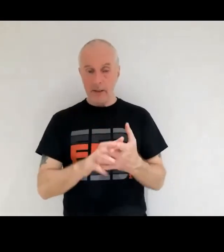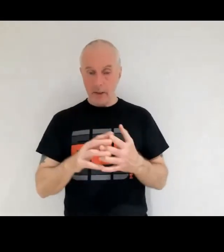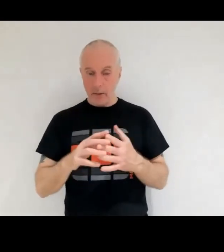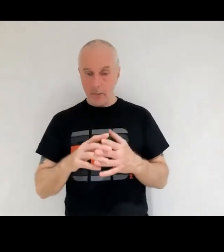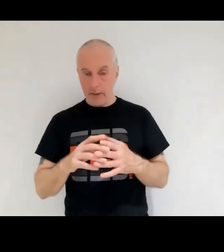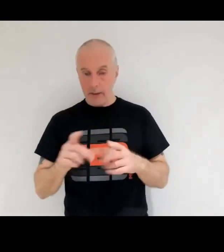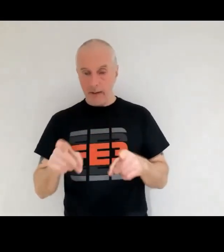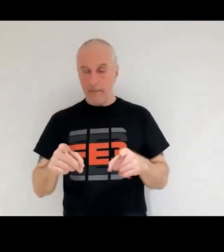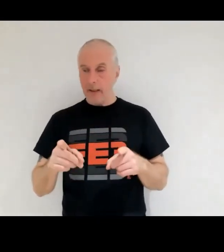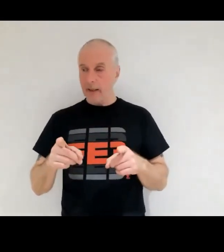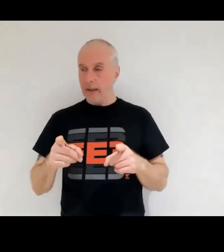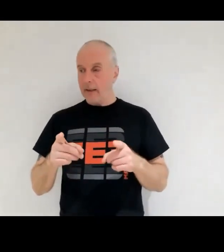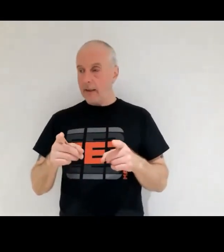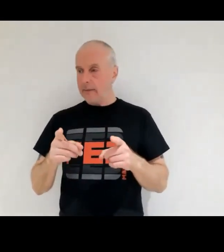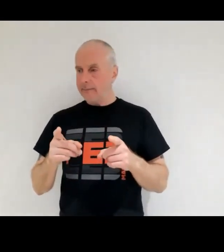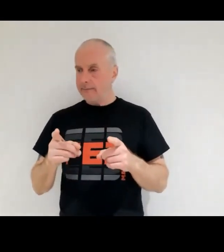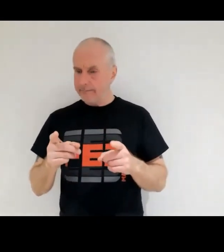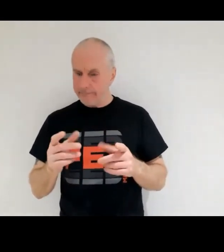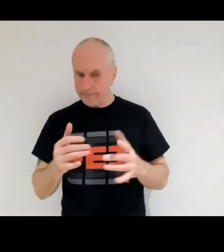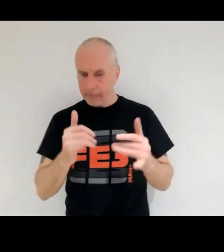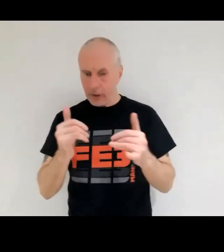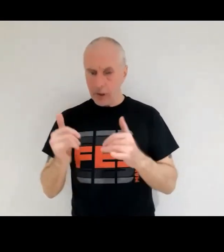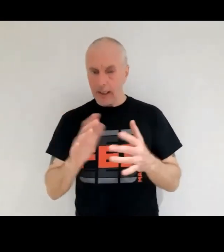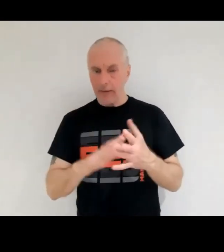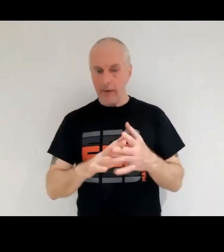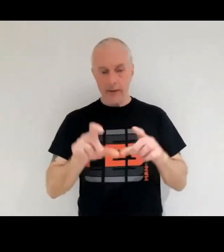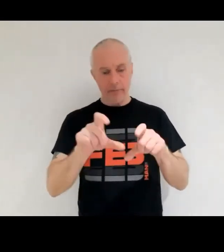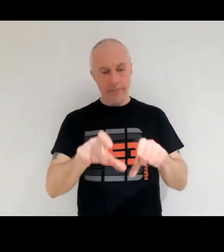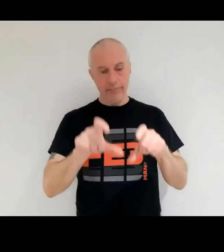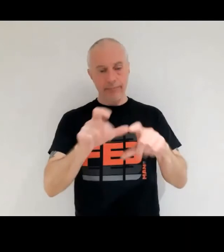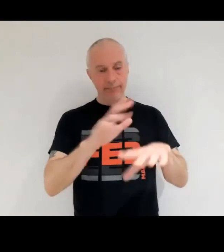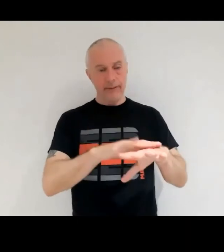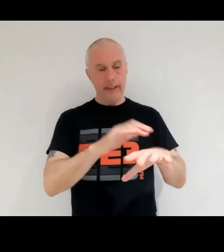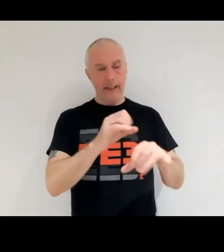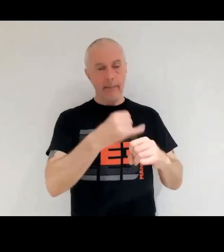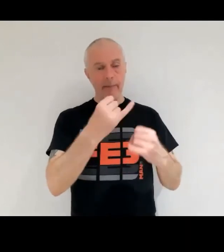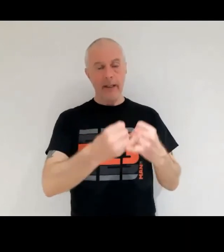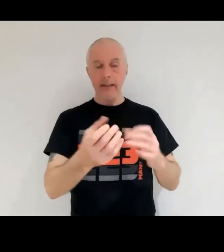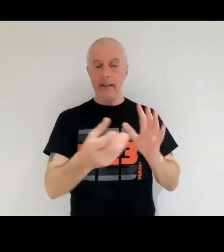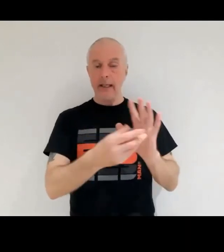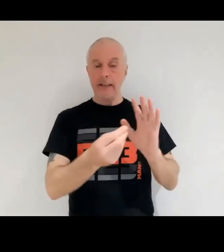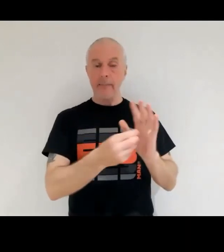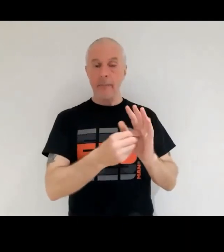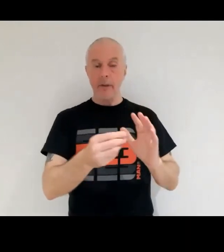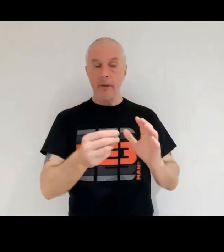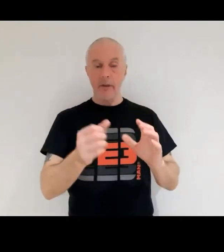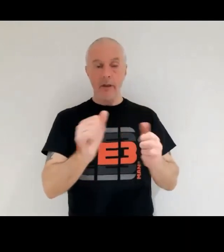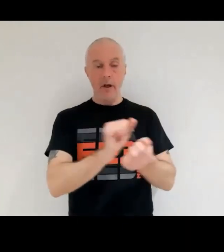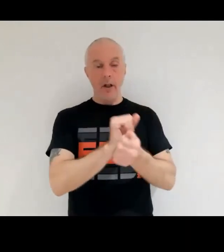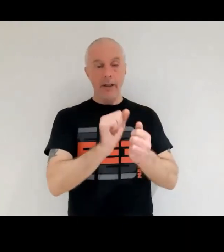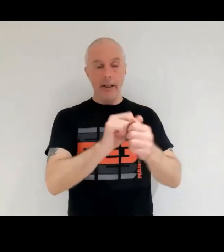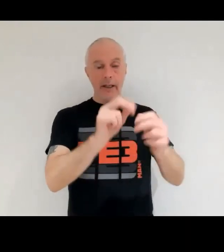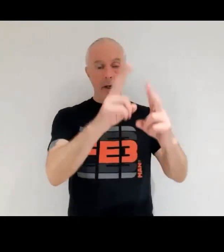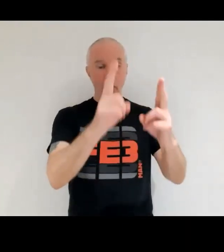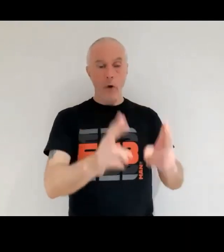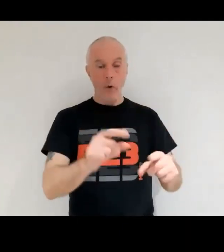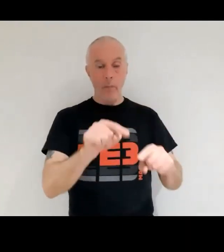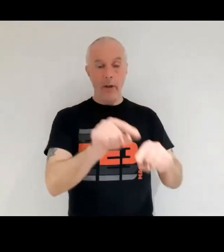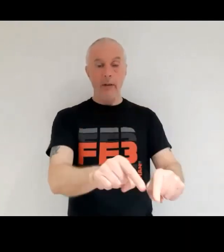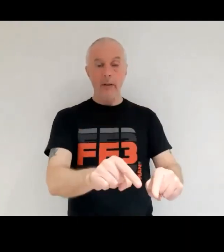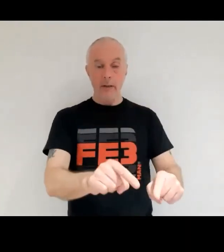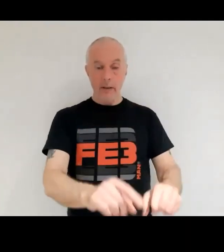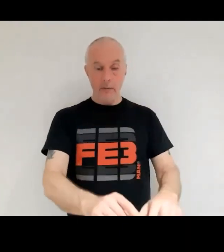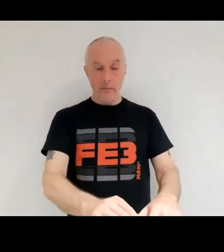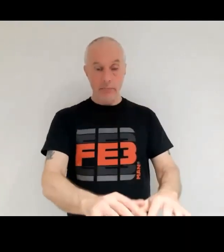of a scenario of appliances in holiday homes, for example, where the frequency of use is limited and it creates a density distribution